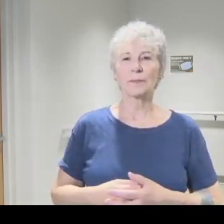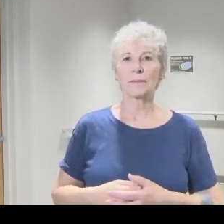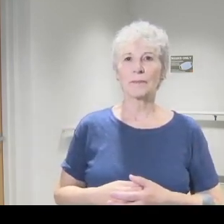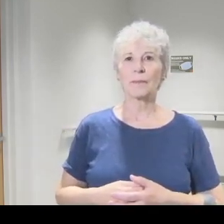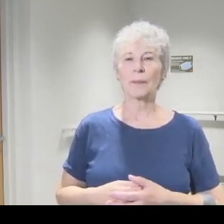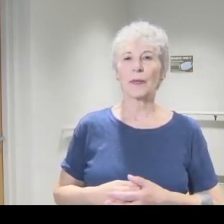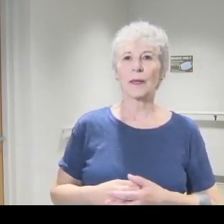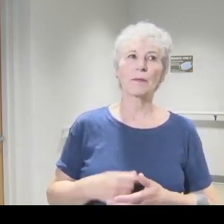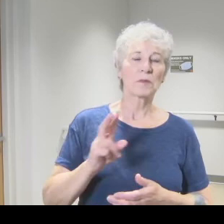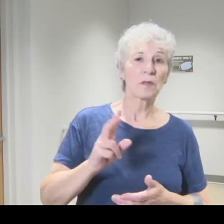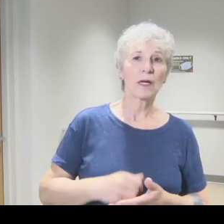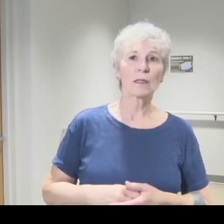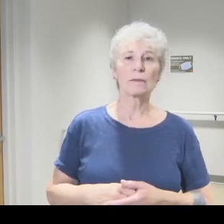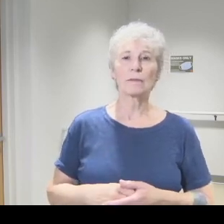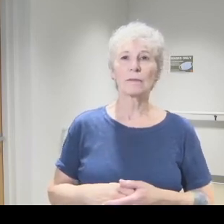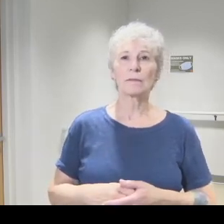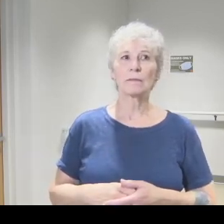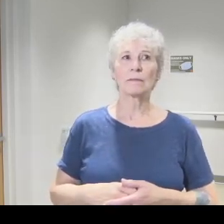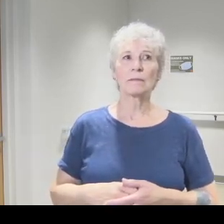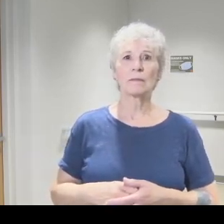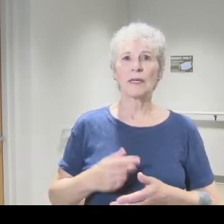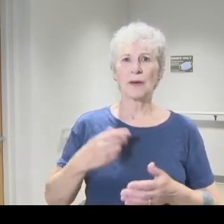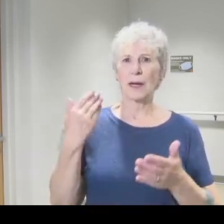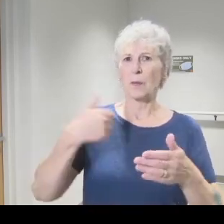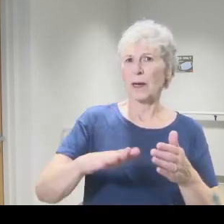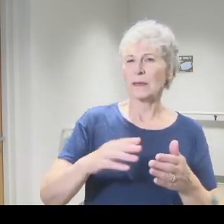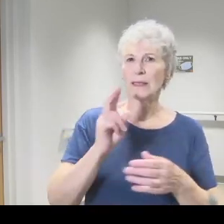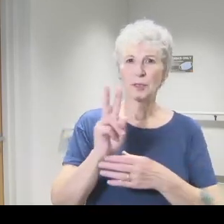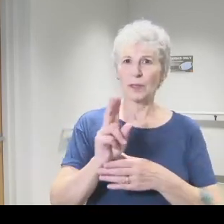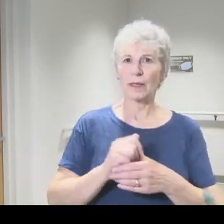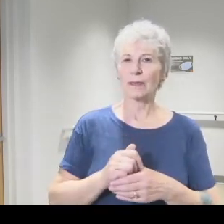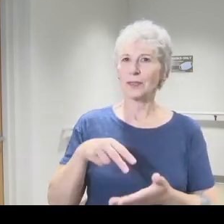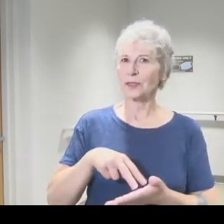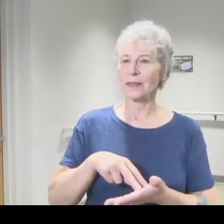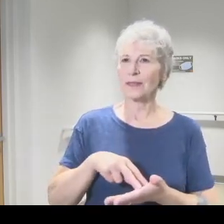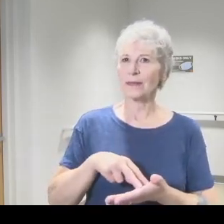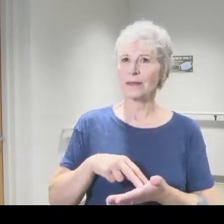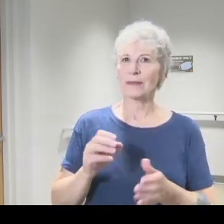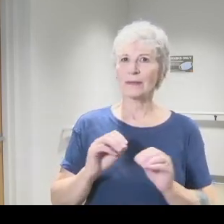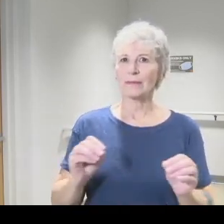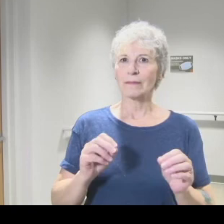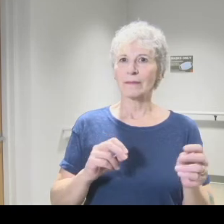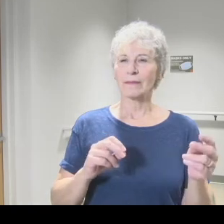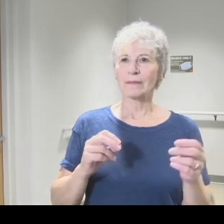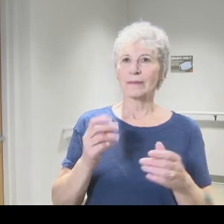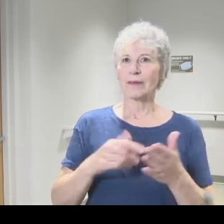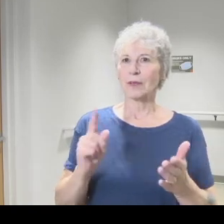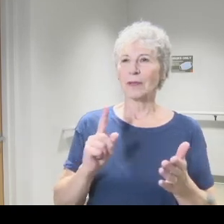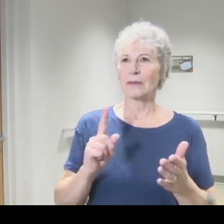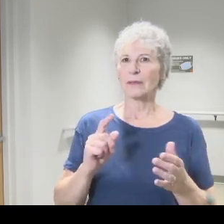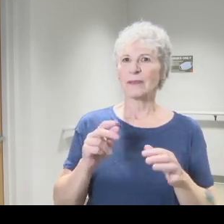I go at 2 o'clock? If I did, it would be very weird. You're standing there and nothing, and everyone's awkward, and it's like, why are you